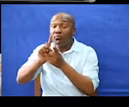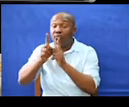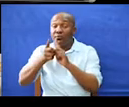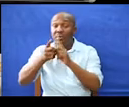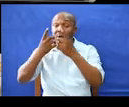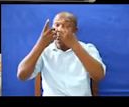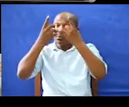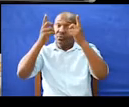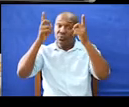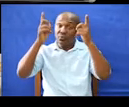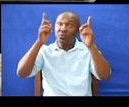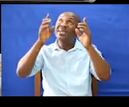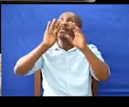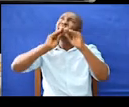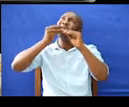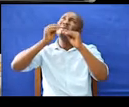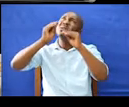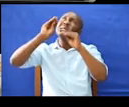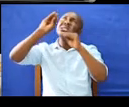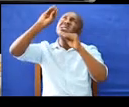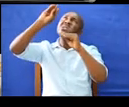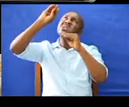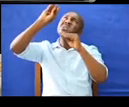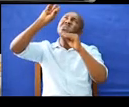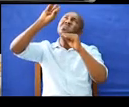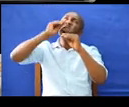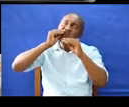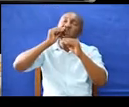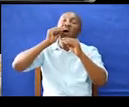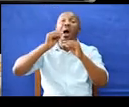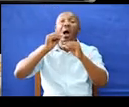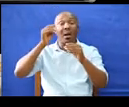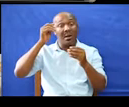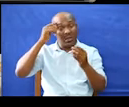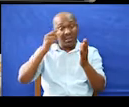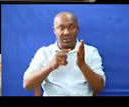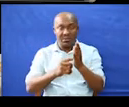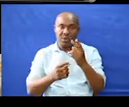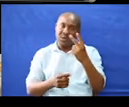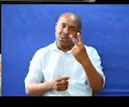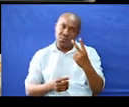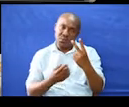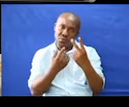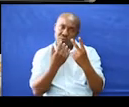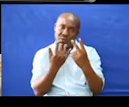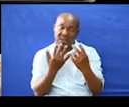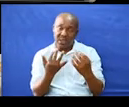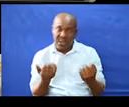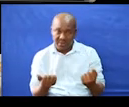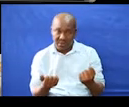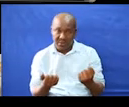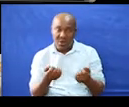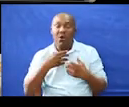that there were only two types of giraffe. There were only